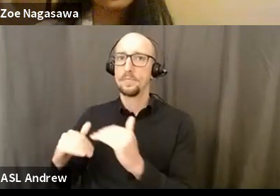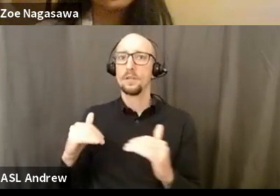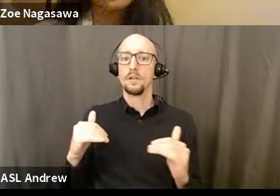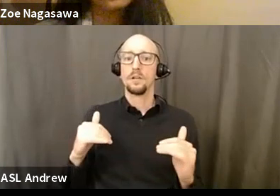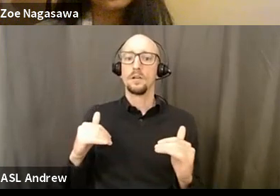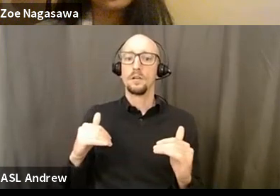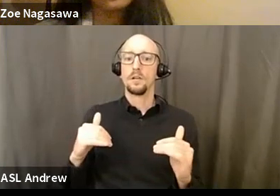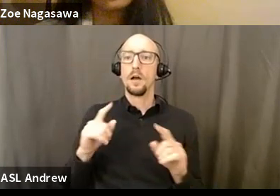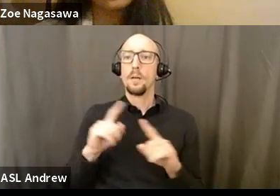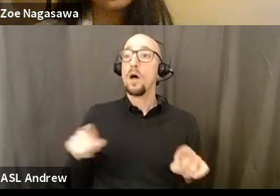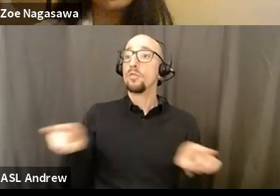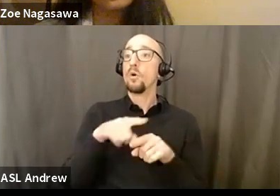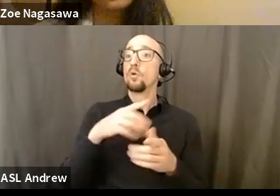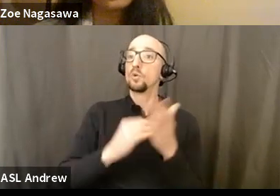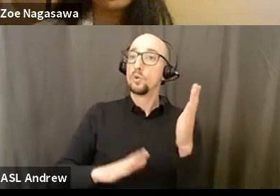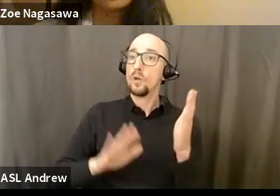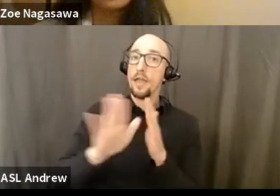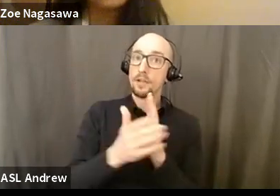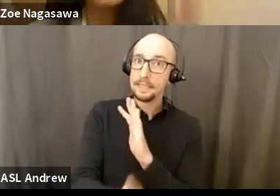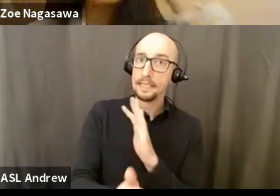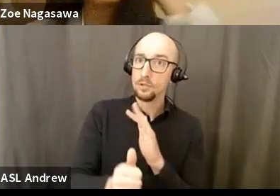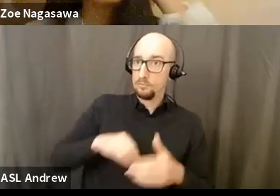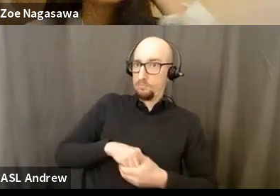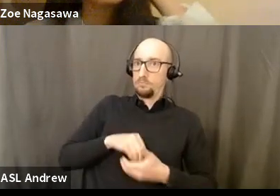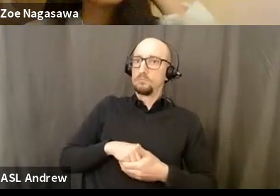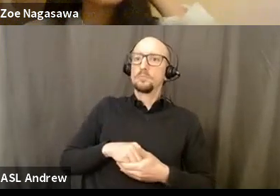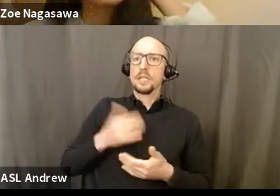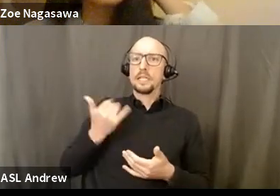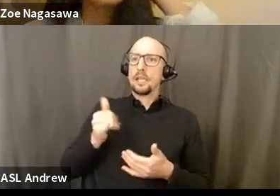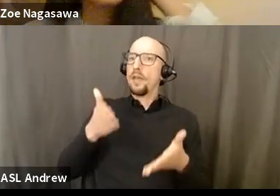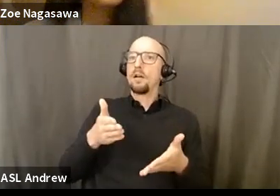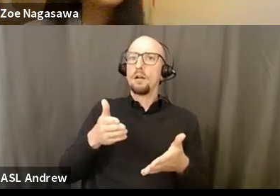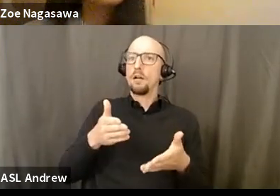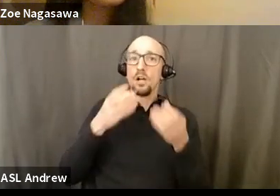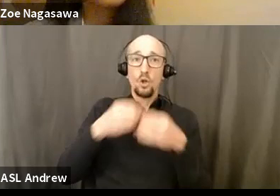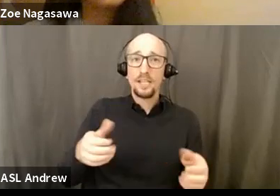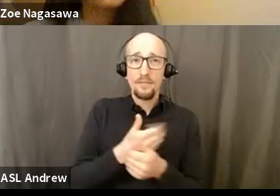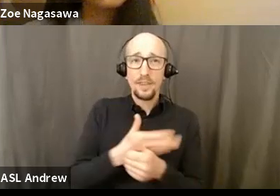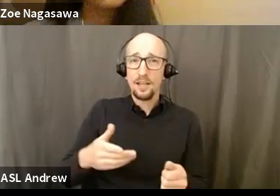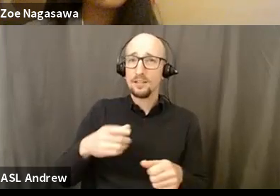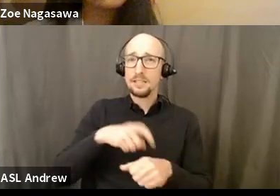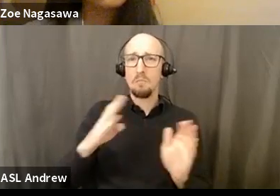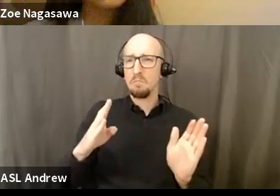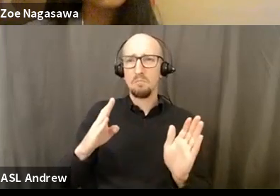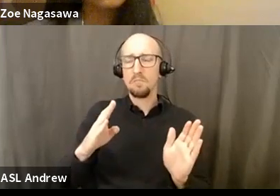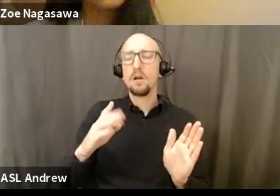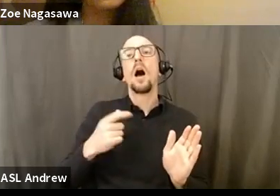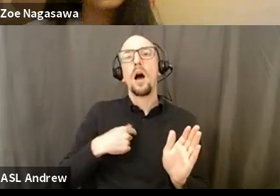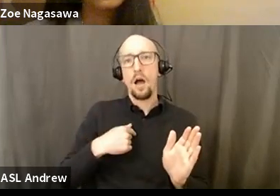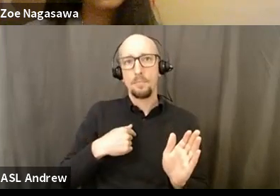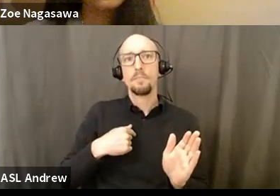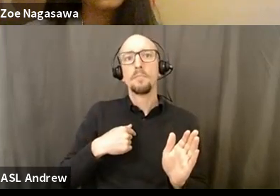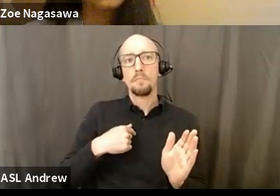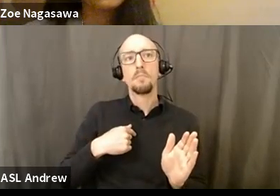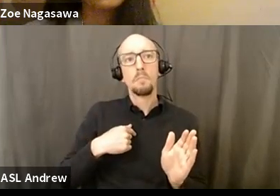the innate ability and the skill is still there. It's never, I don't believe that it's lost. So I'm not opposed to postponing the